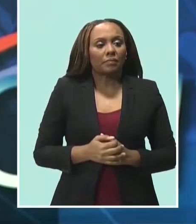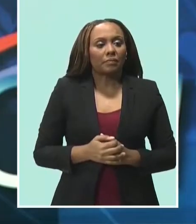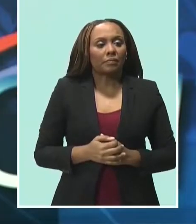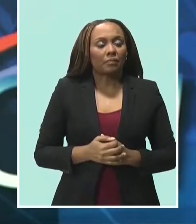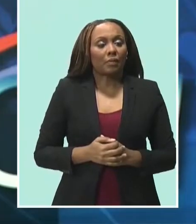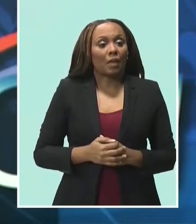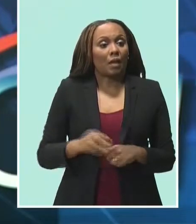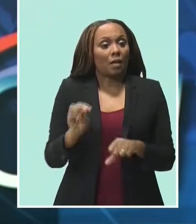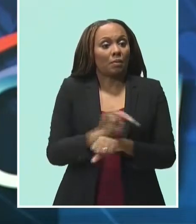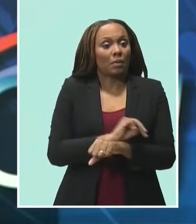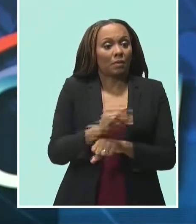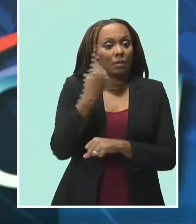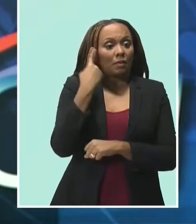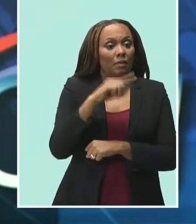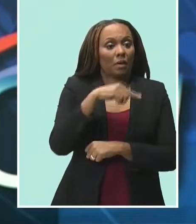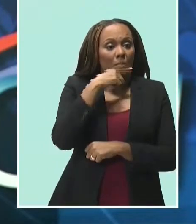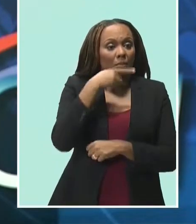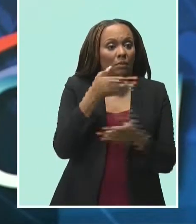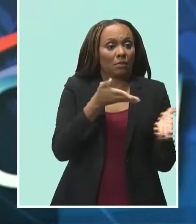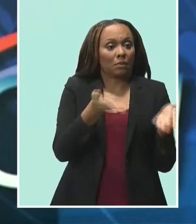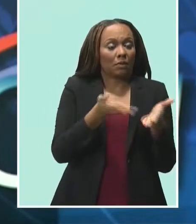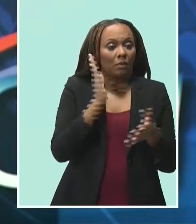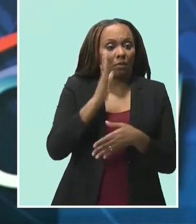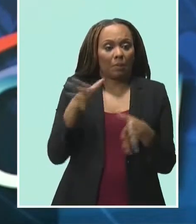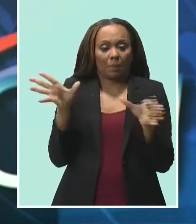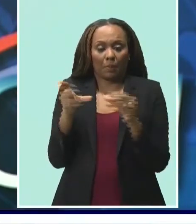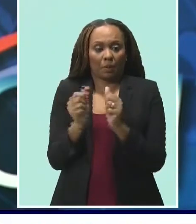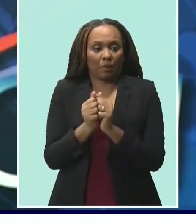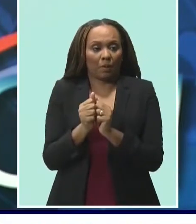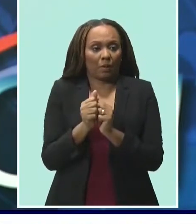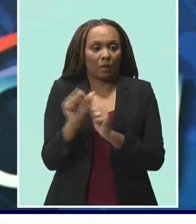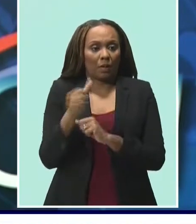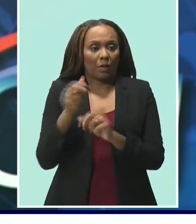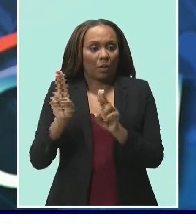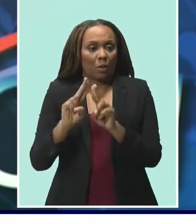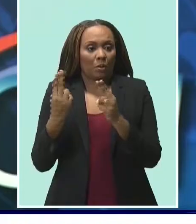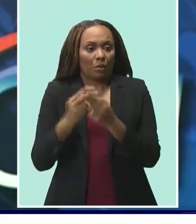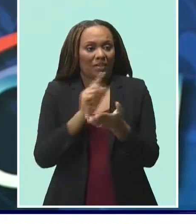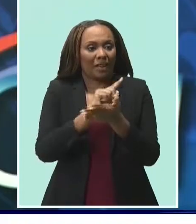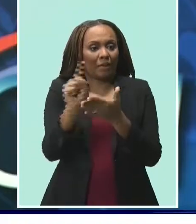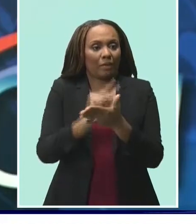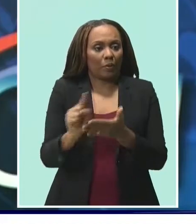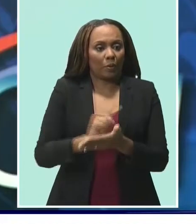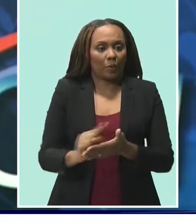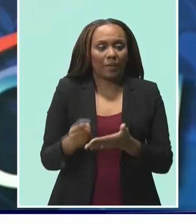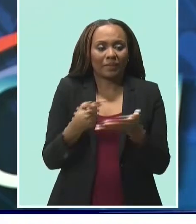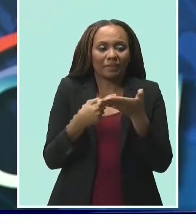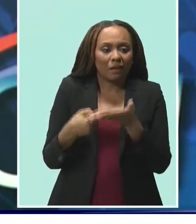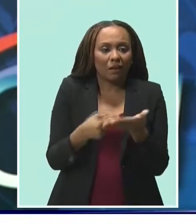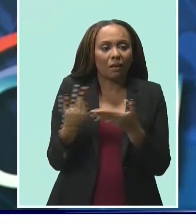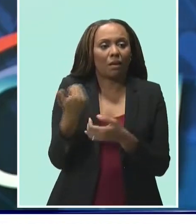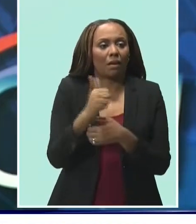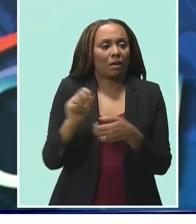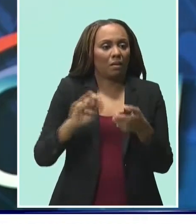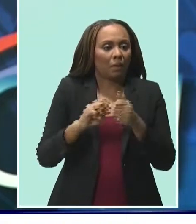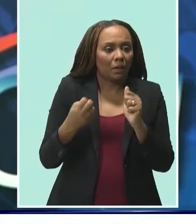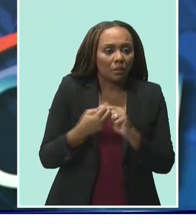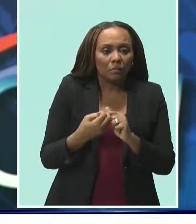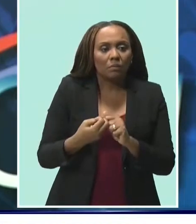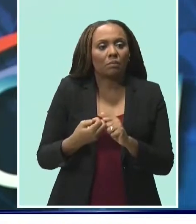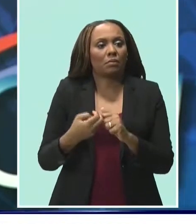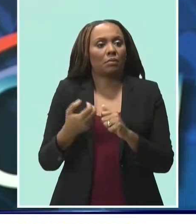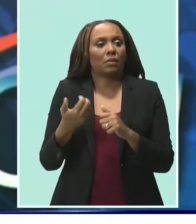The Ministry of the Public Service will be meeting with the various unions weekly to discuss any industrial relations issues and to ensure